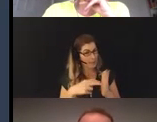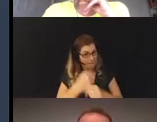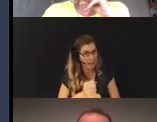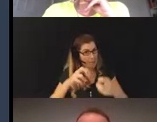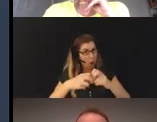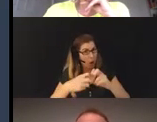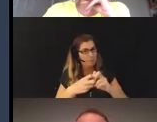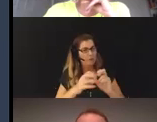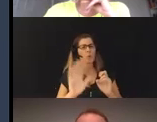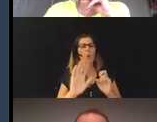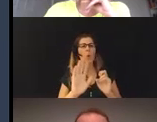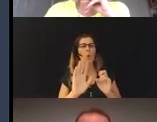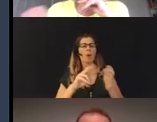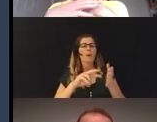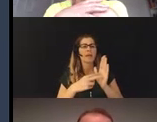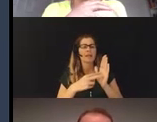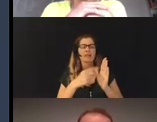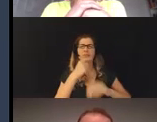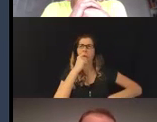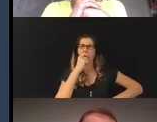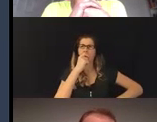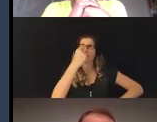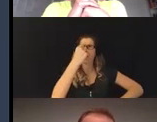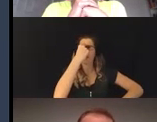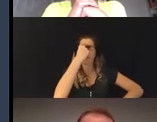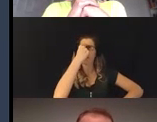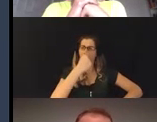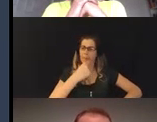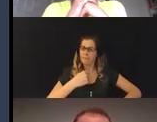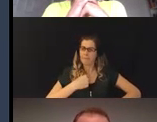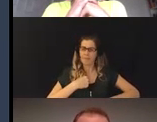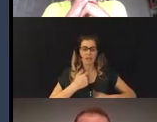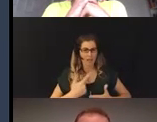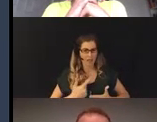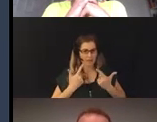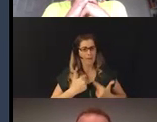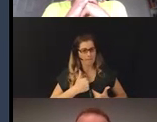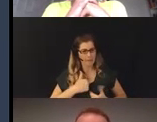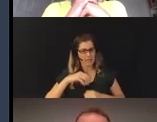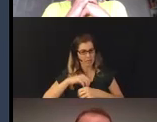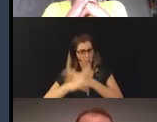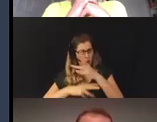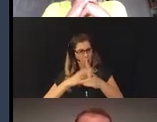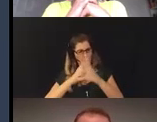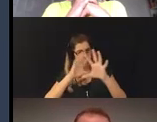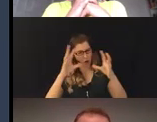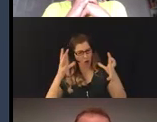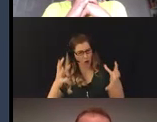us to challenge and think critically about ourselves, our context, and the world that we live in with a questioning and critical